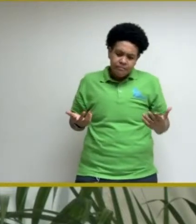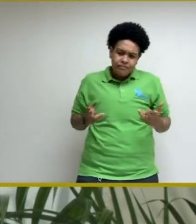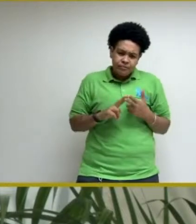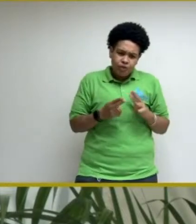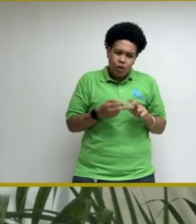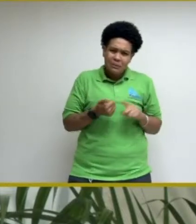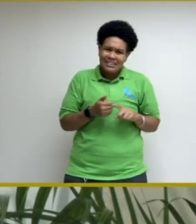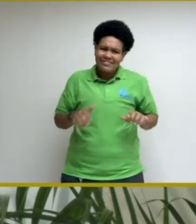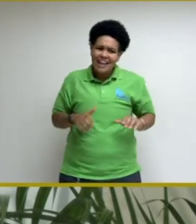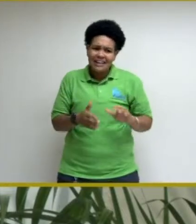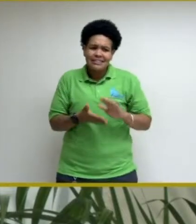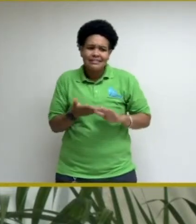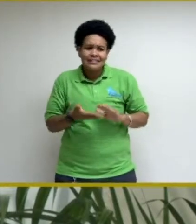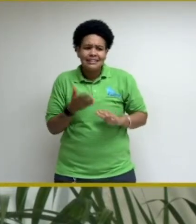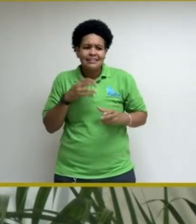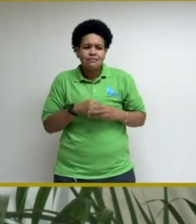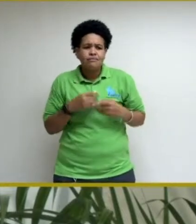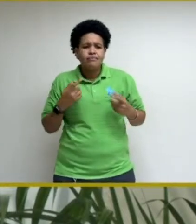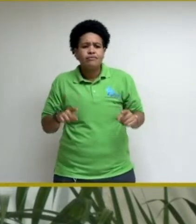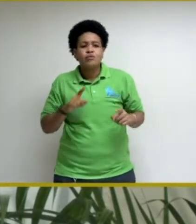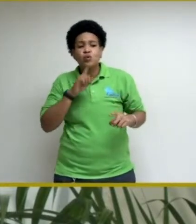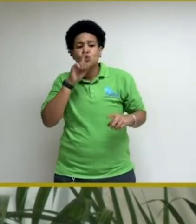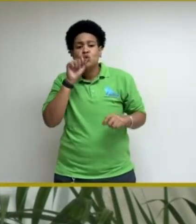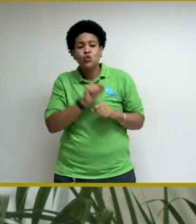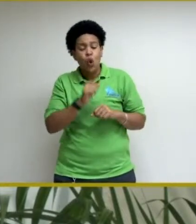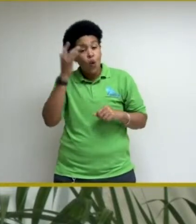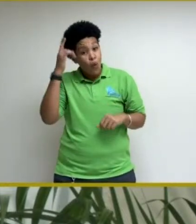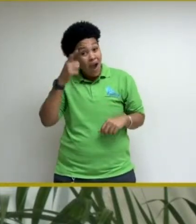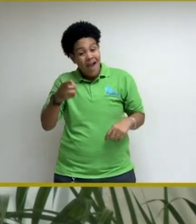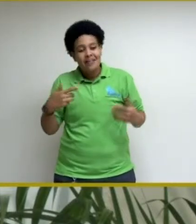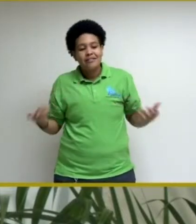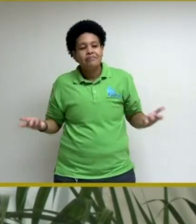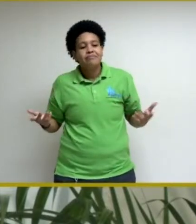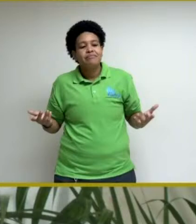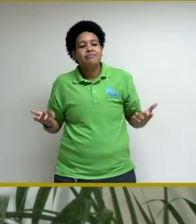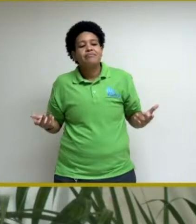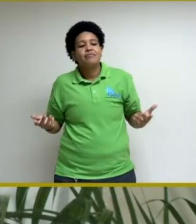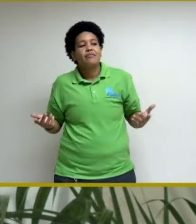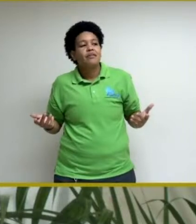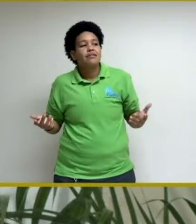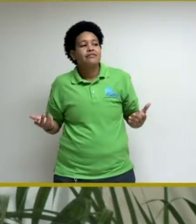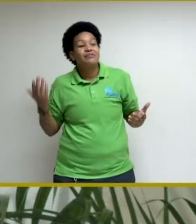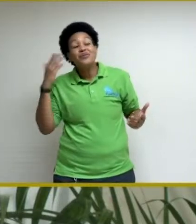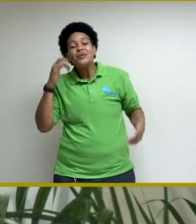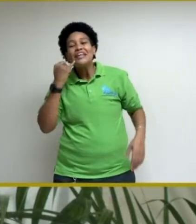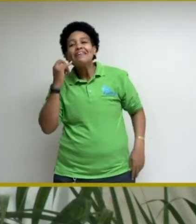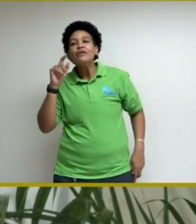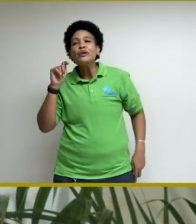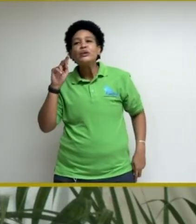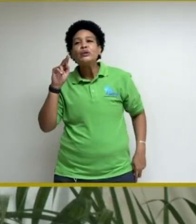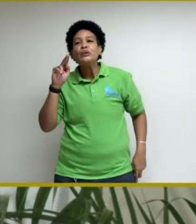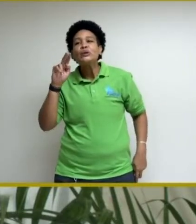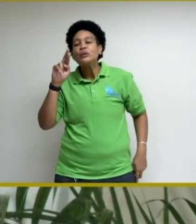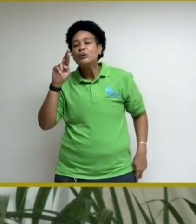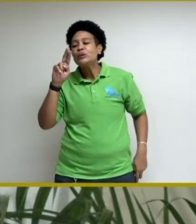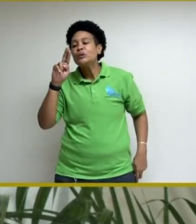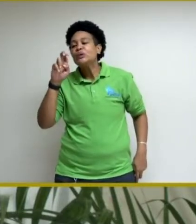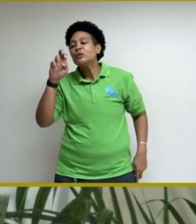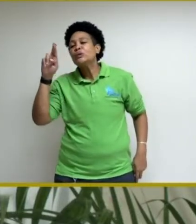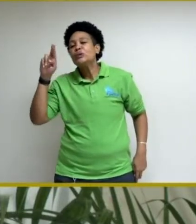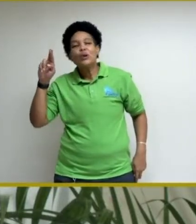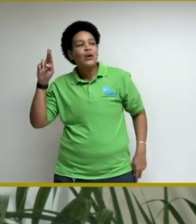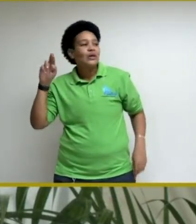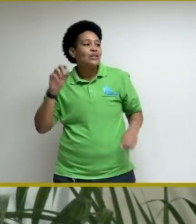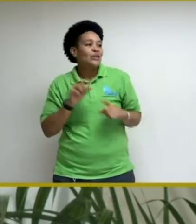number of active cases. Truer because, I don't know if truer is a word, But if it's